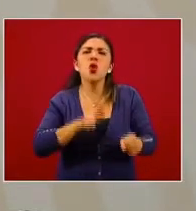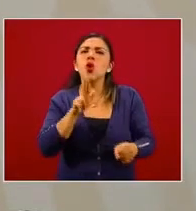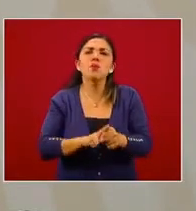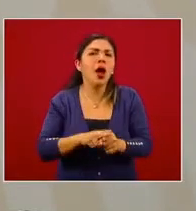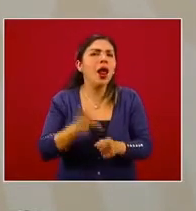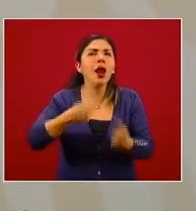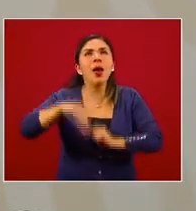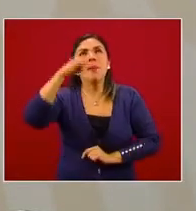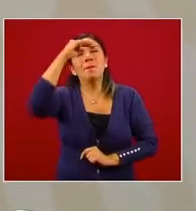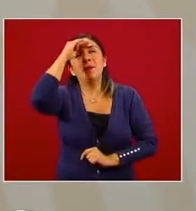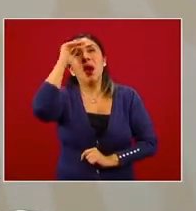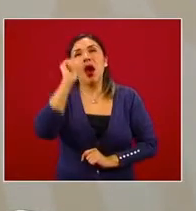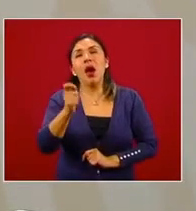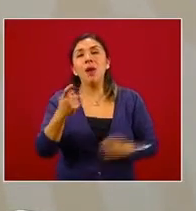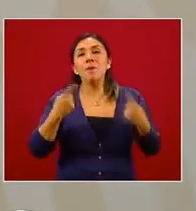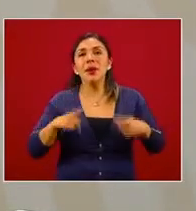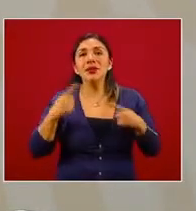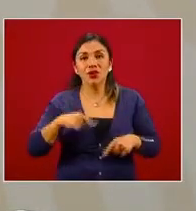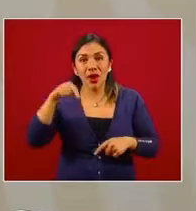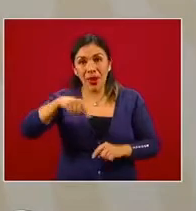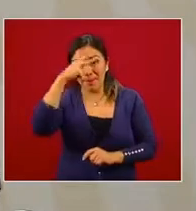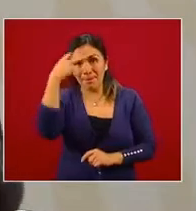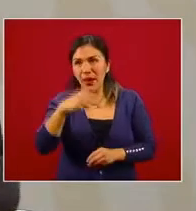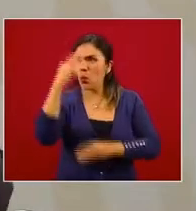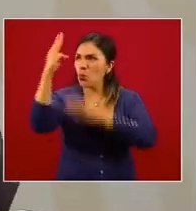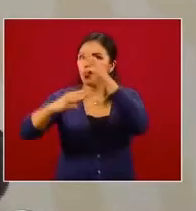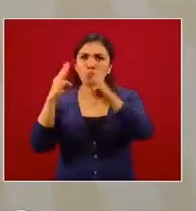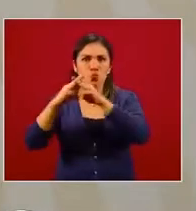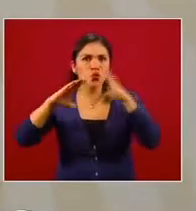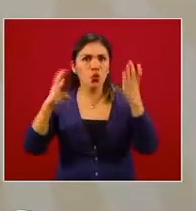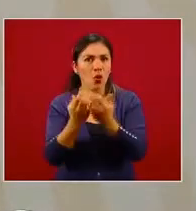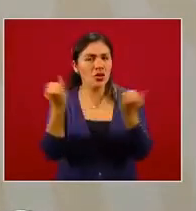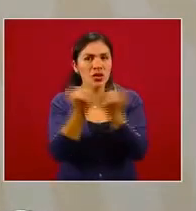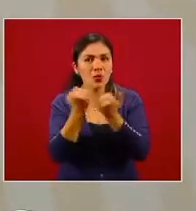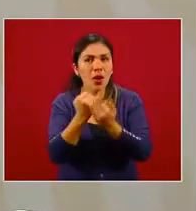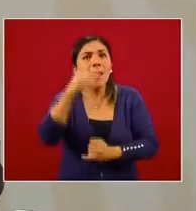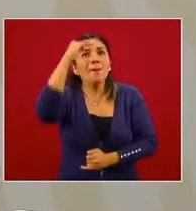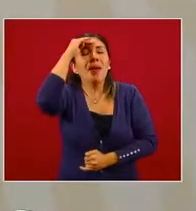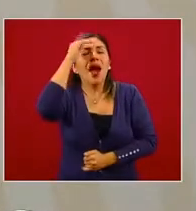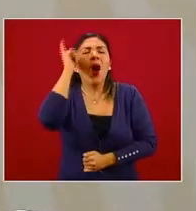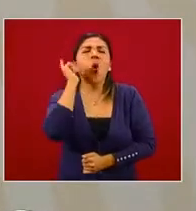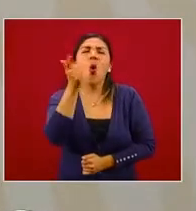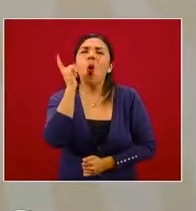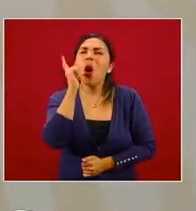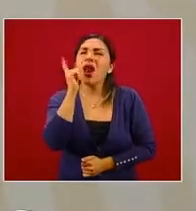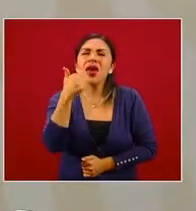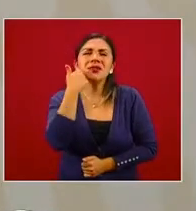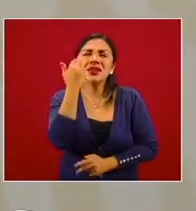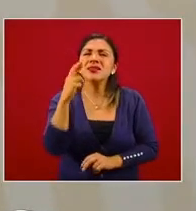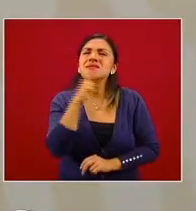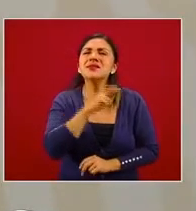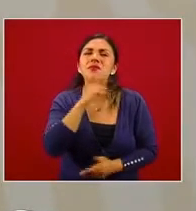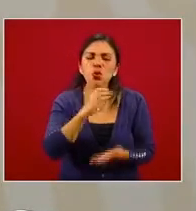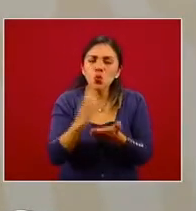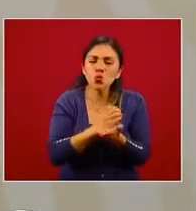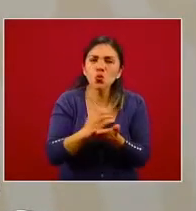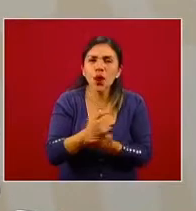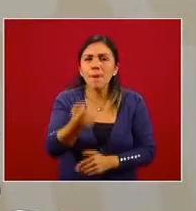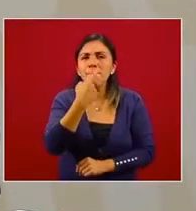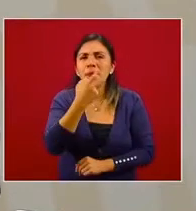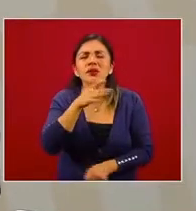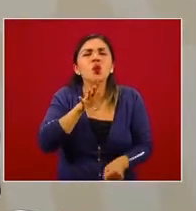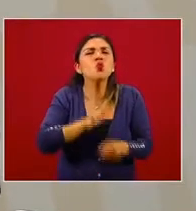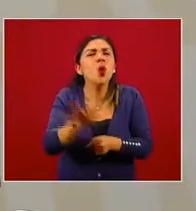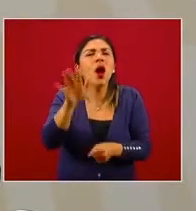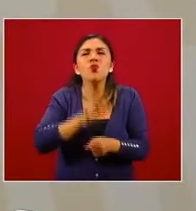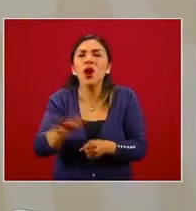It's totally legitimate for people, for example, people in Mexico, in the whole world, to be very excited and very hopeful